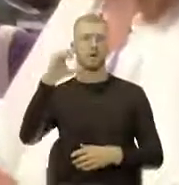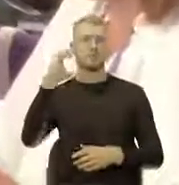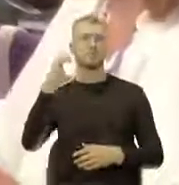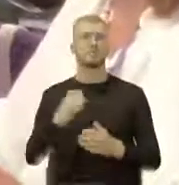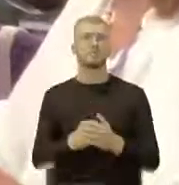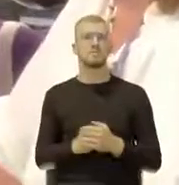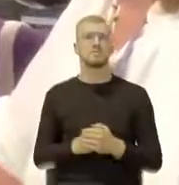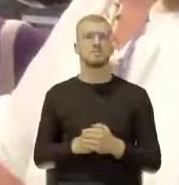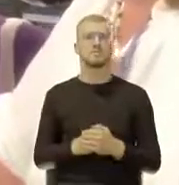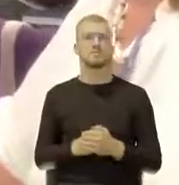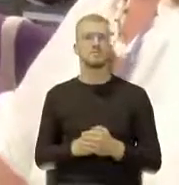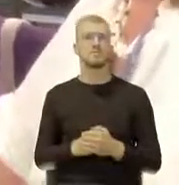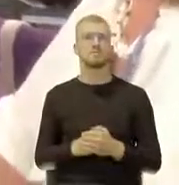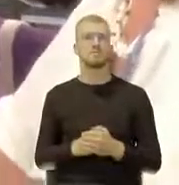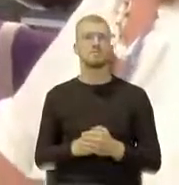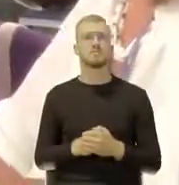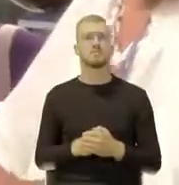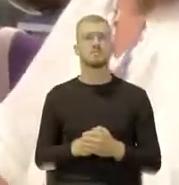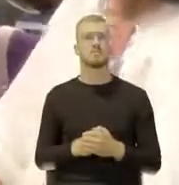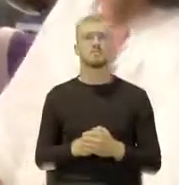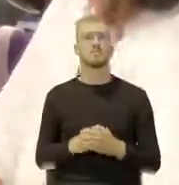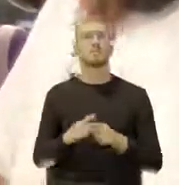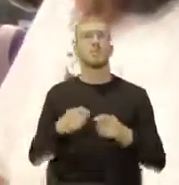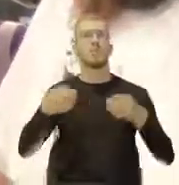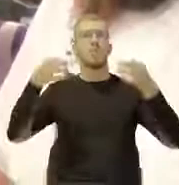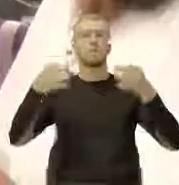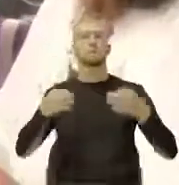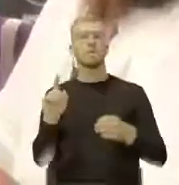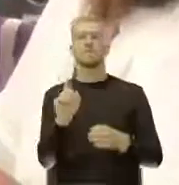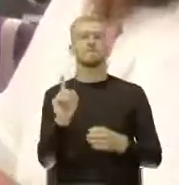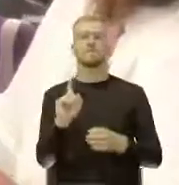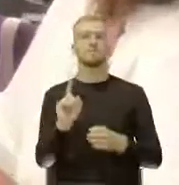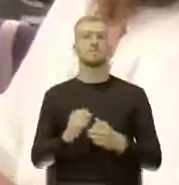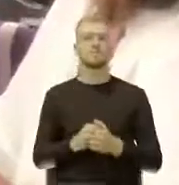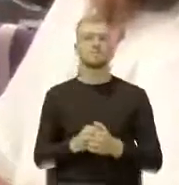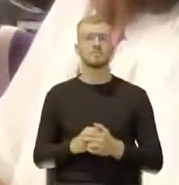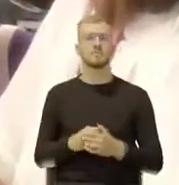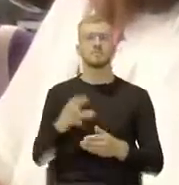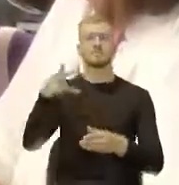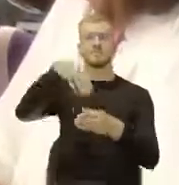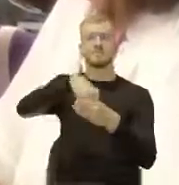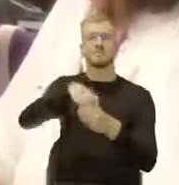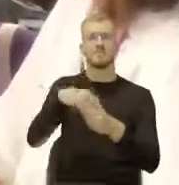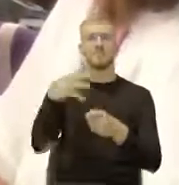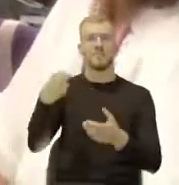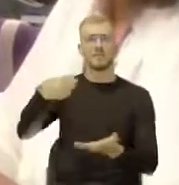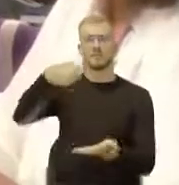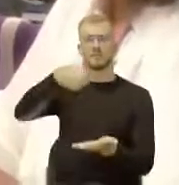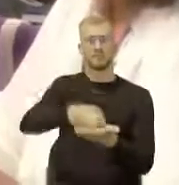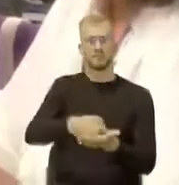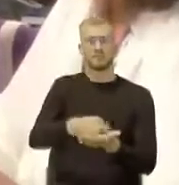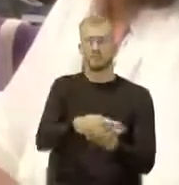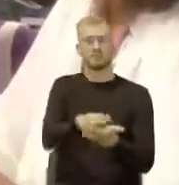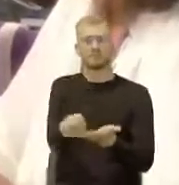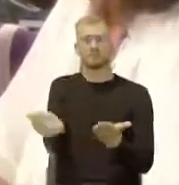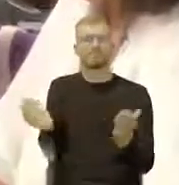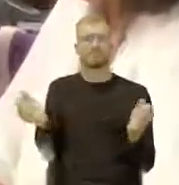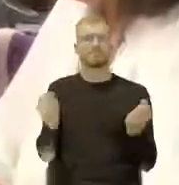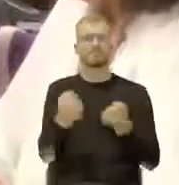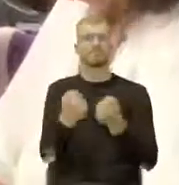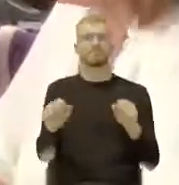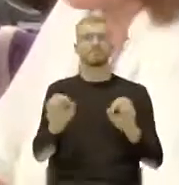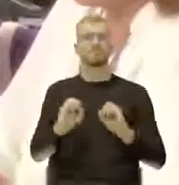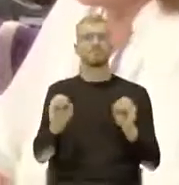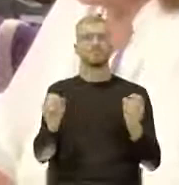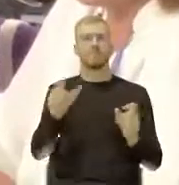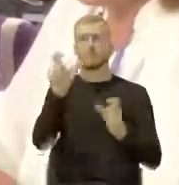no health care is secure along with job, and no pension is a kind of a luxury, is